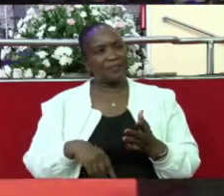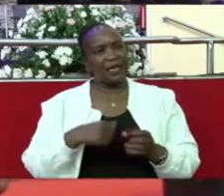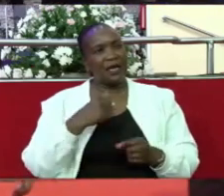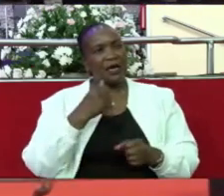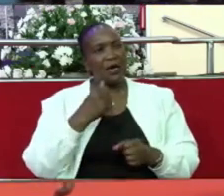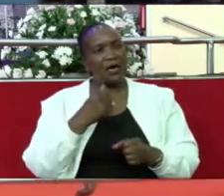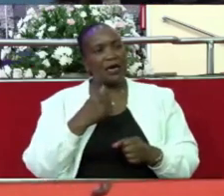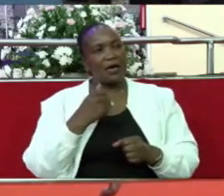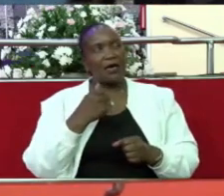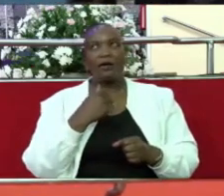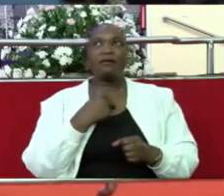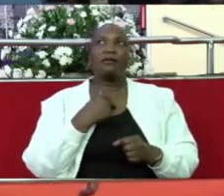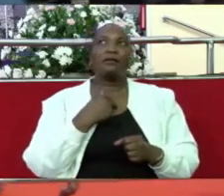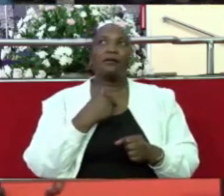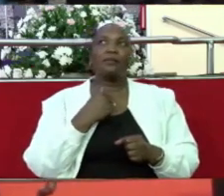low,